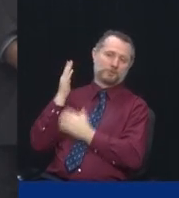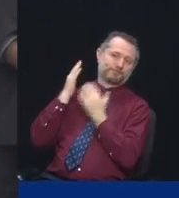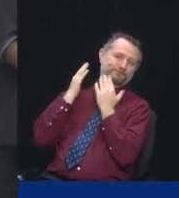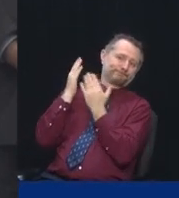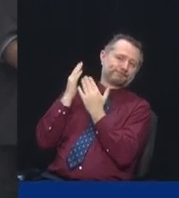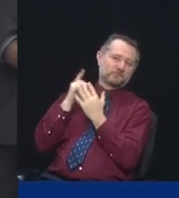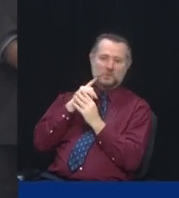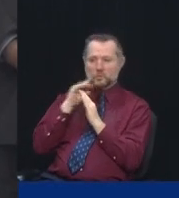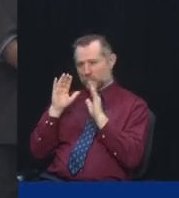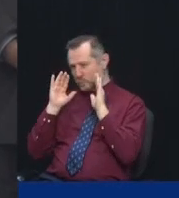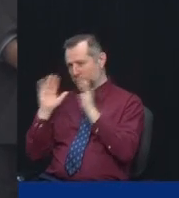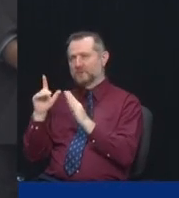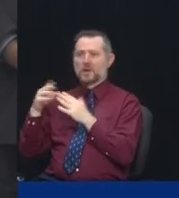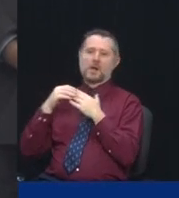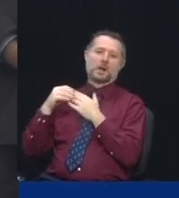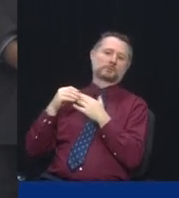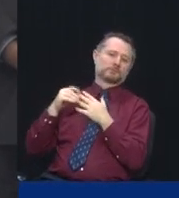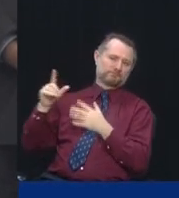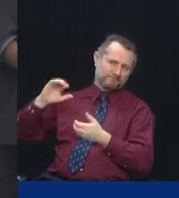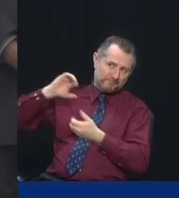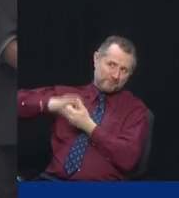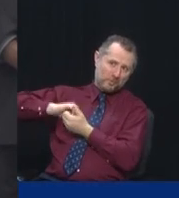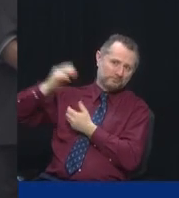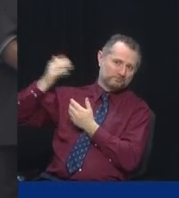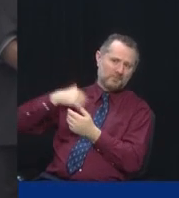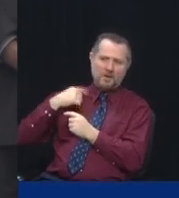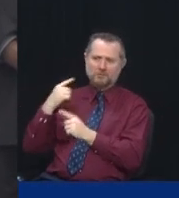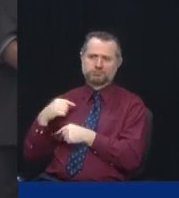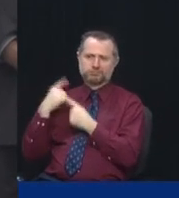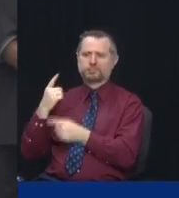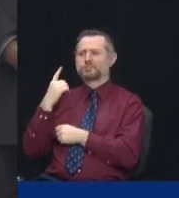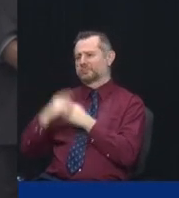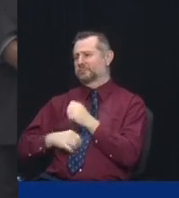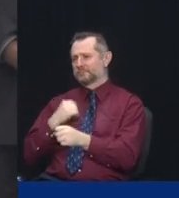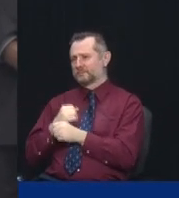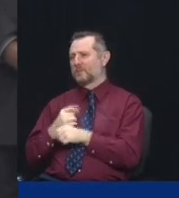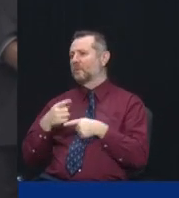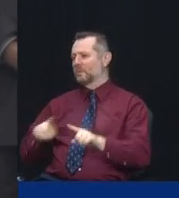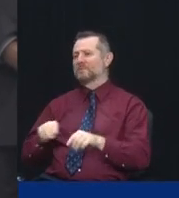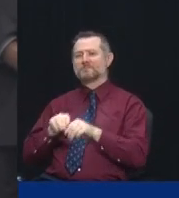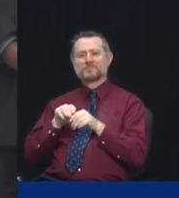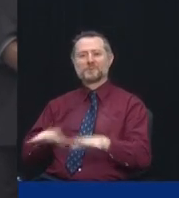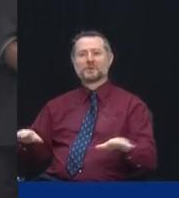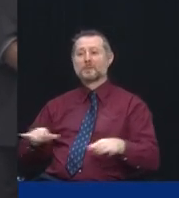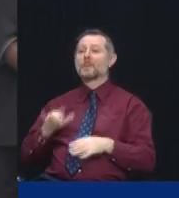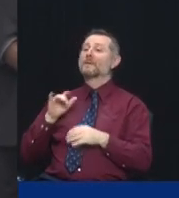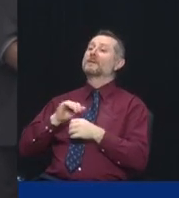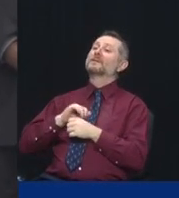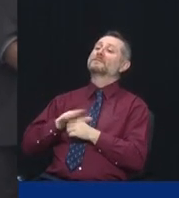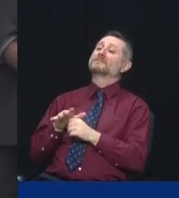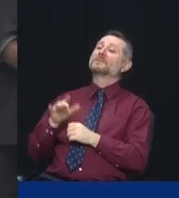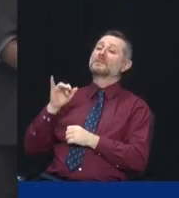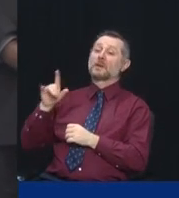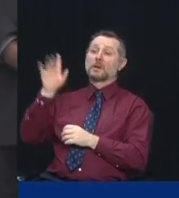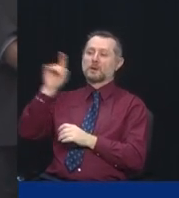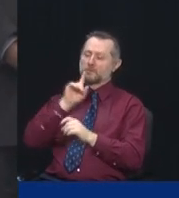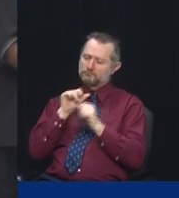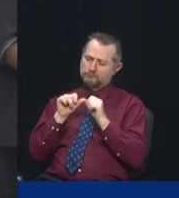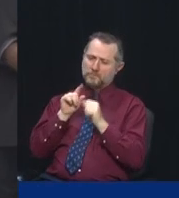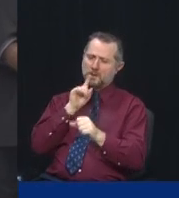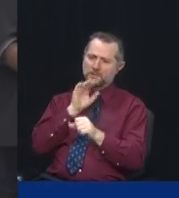and partnership throughout the pandemic, and governor, for your continued commitment to Buffalo and Western